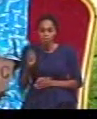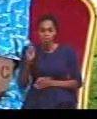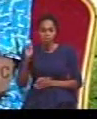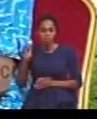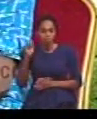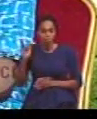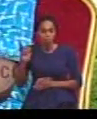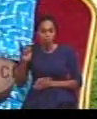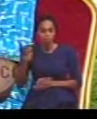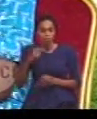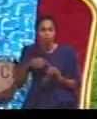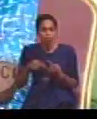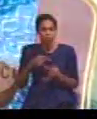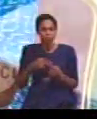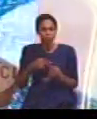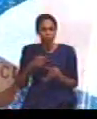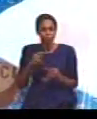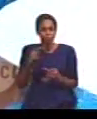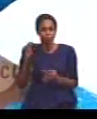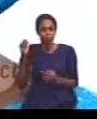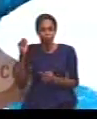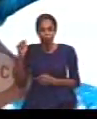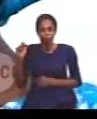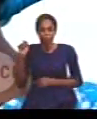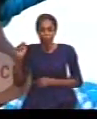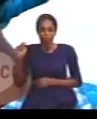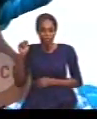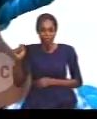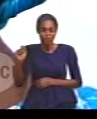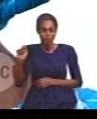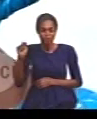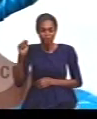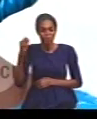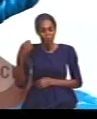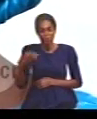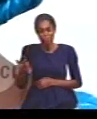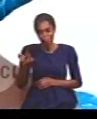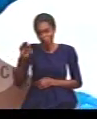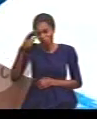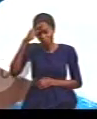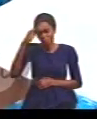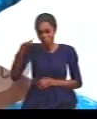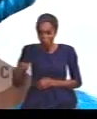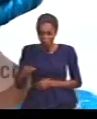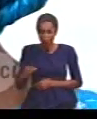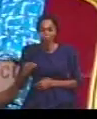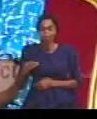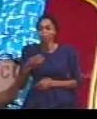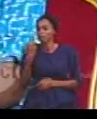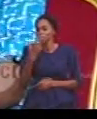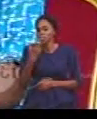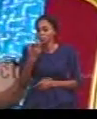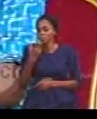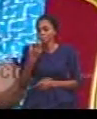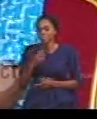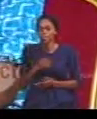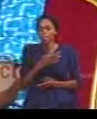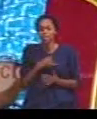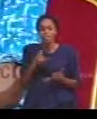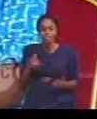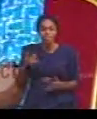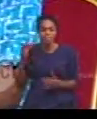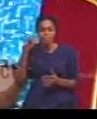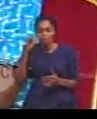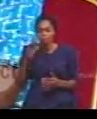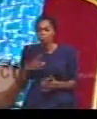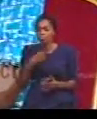his son. I encouraged her, as you are going to this Bori, that you are not coming back with these pains. Pray that God will touch